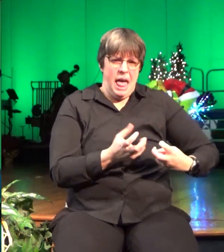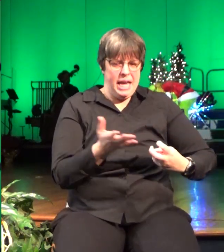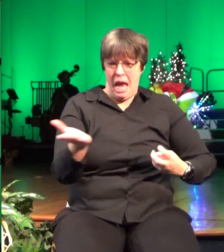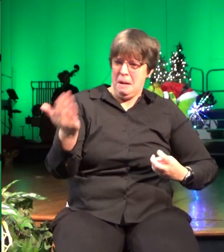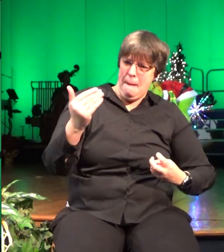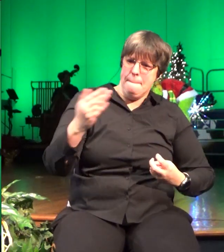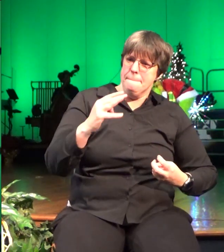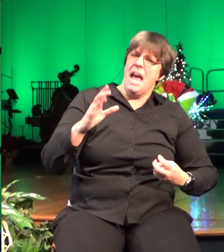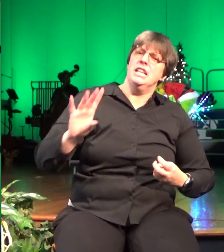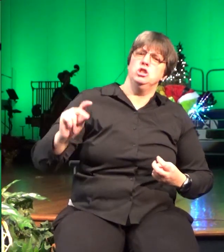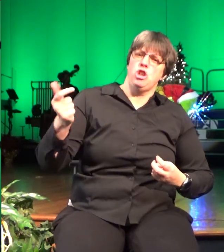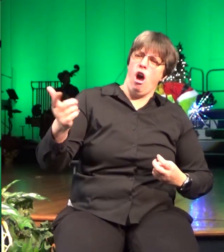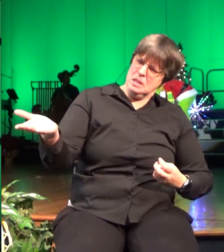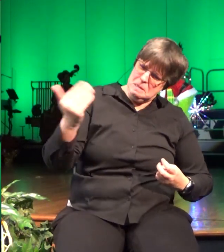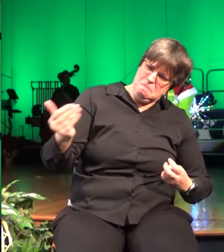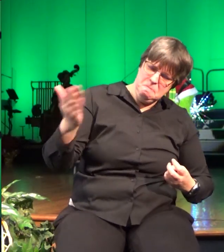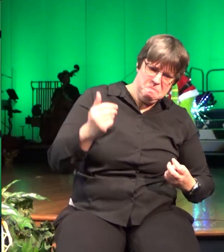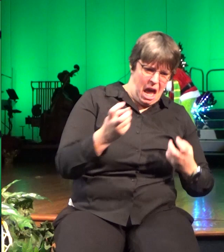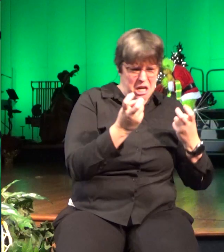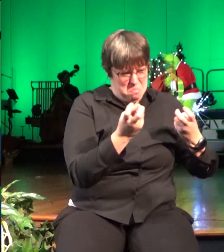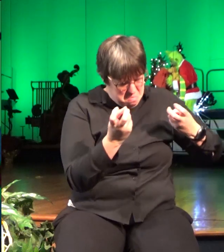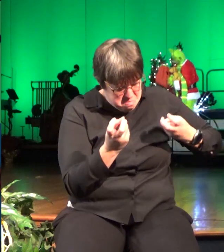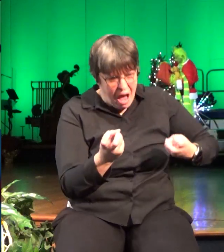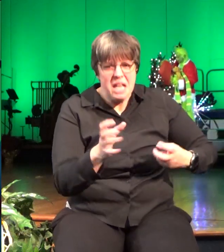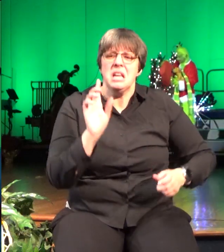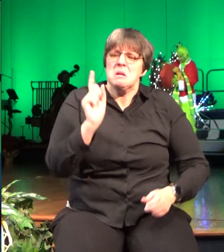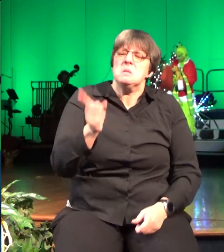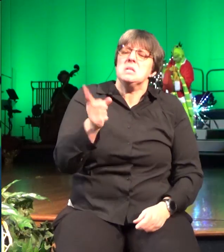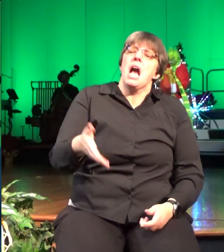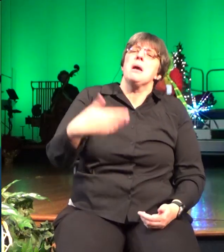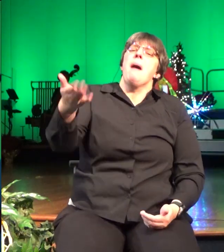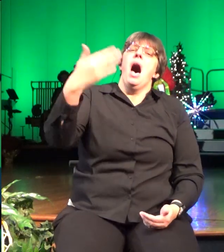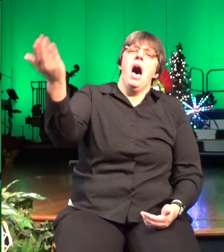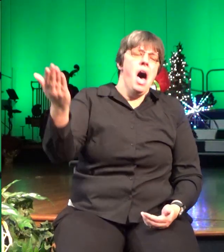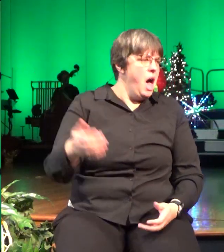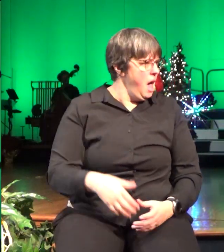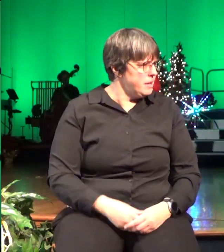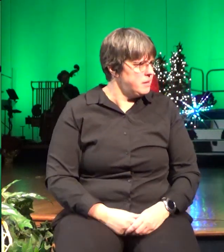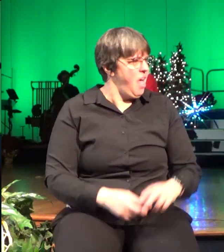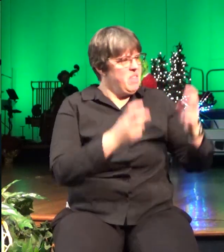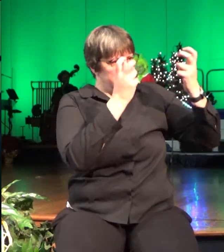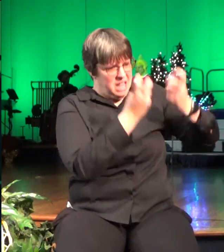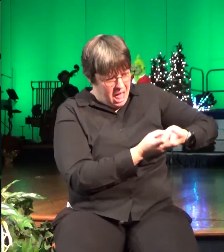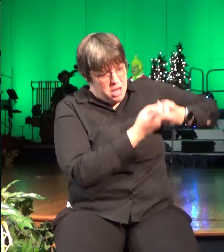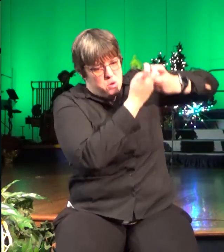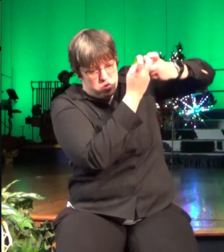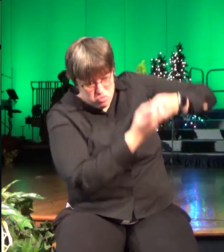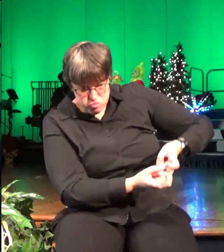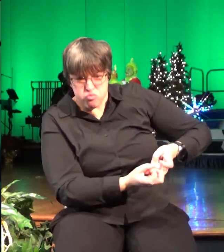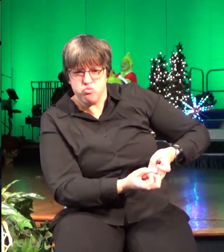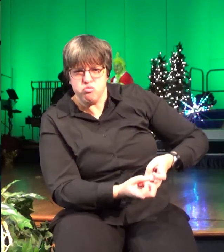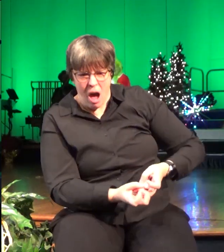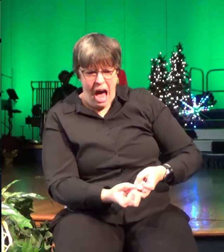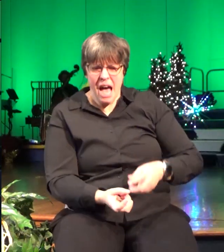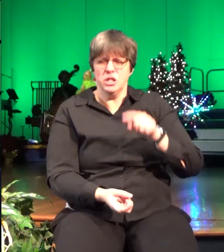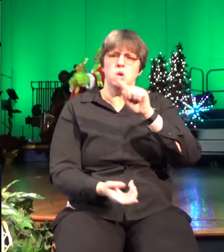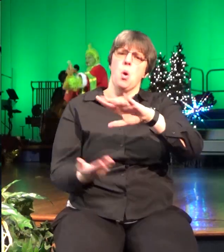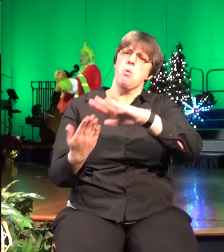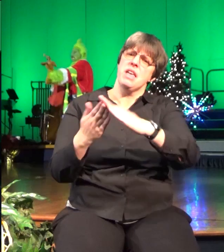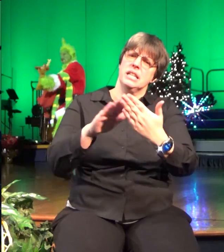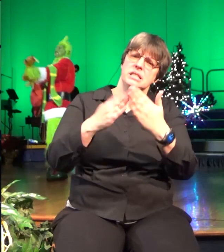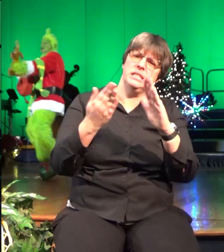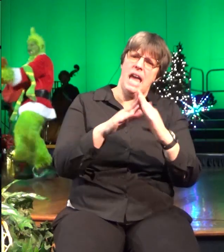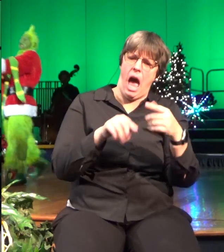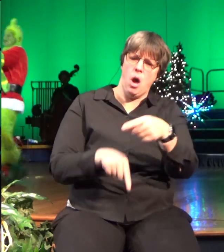old Max. Then the Grinch said, giddy up. And the sleigh started down toward the homes where